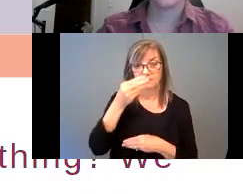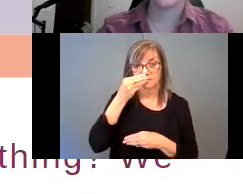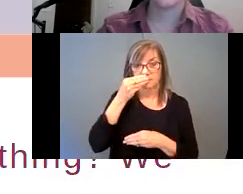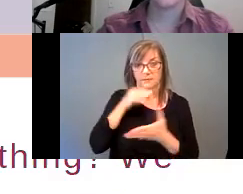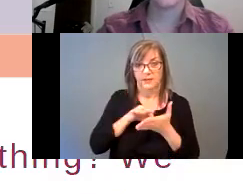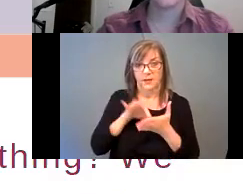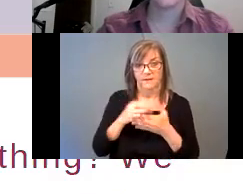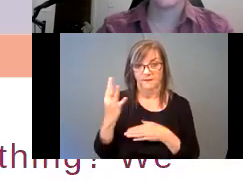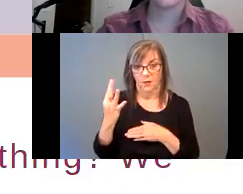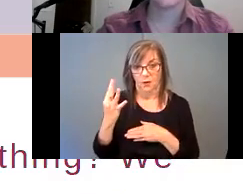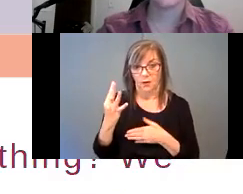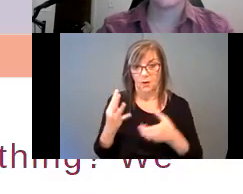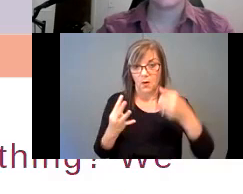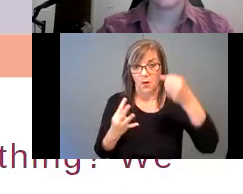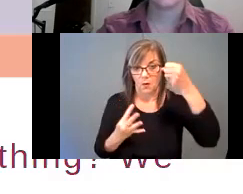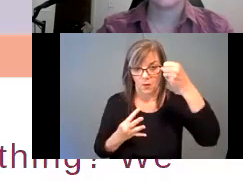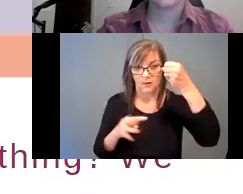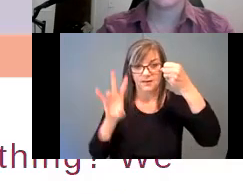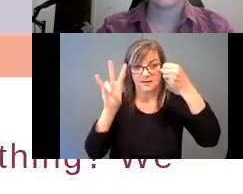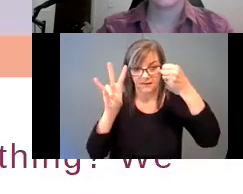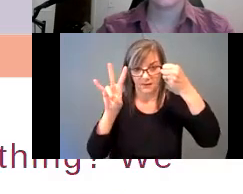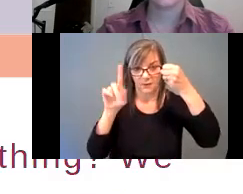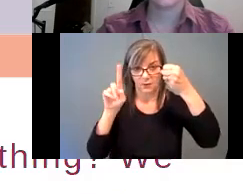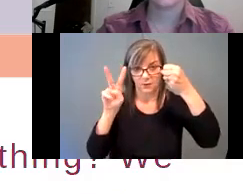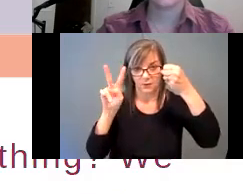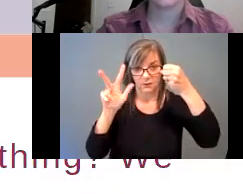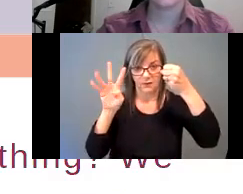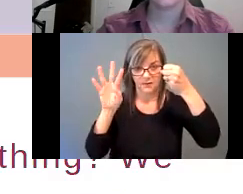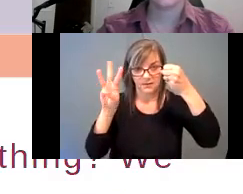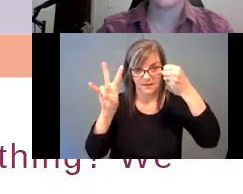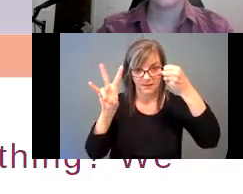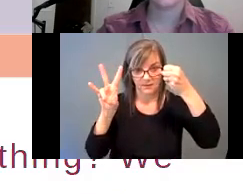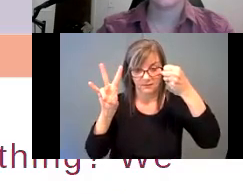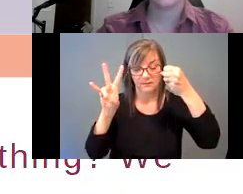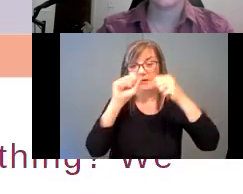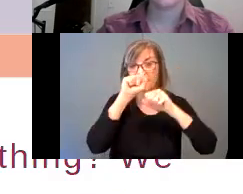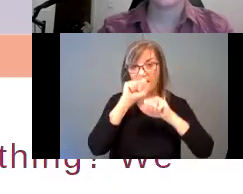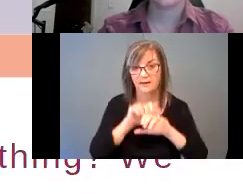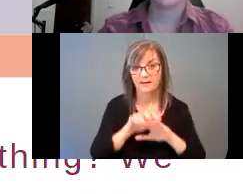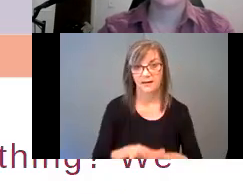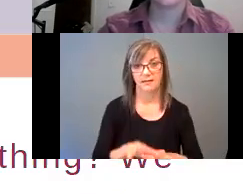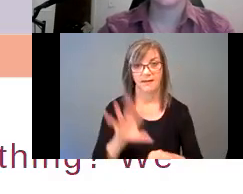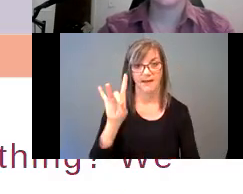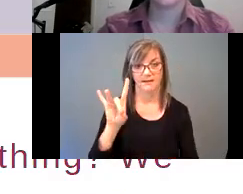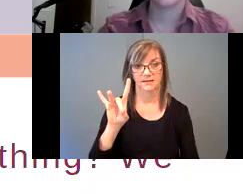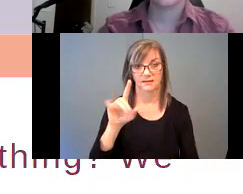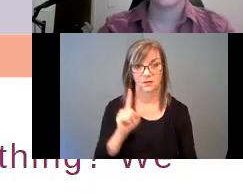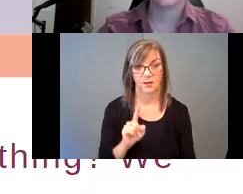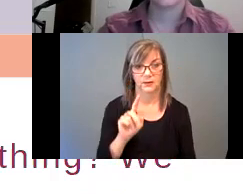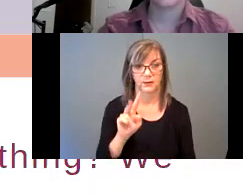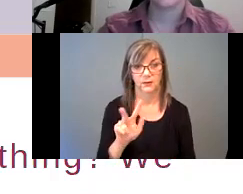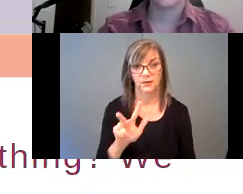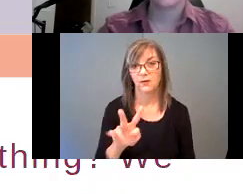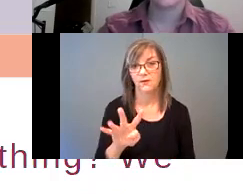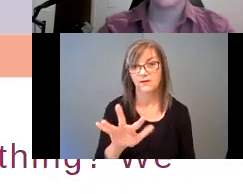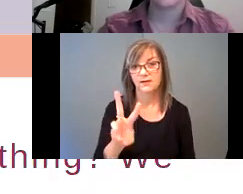top for 7 and exhaling for 8. So the idea behind that is that your exhales are longer than your inhales, which